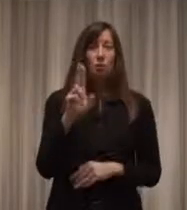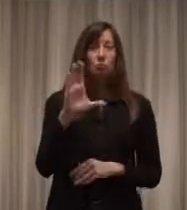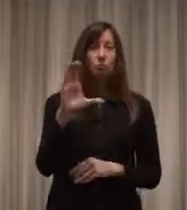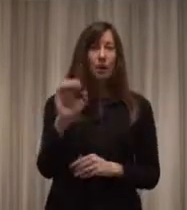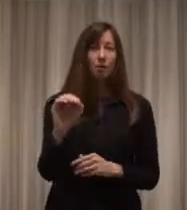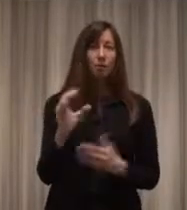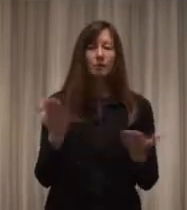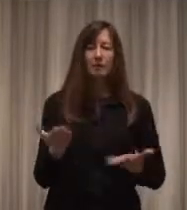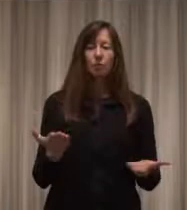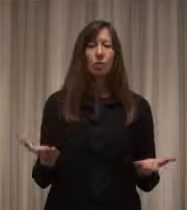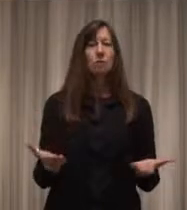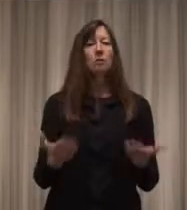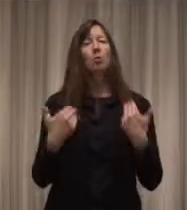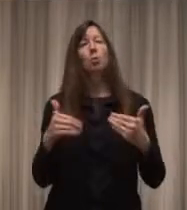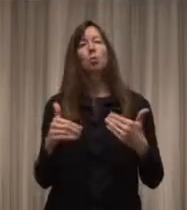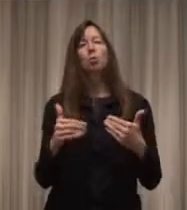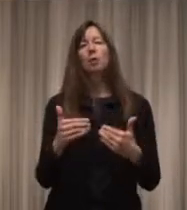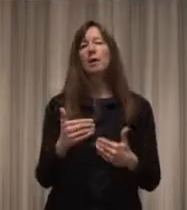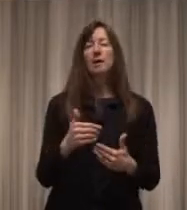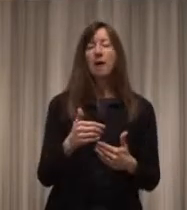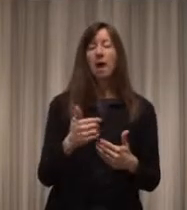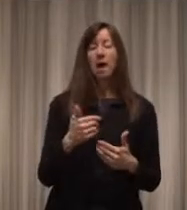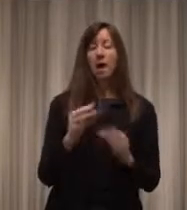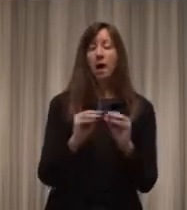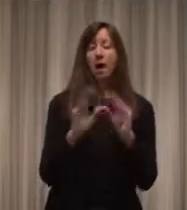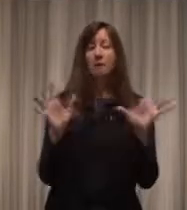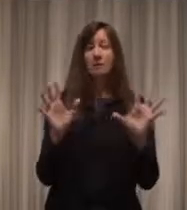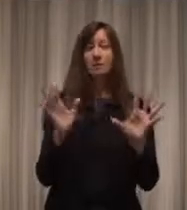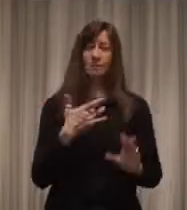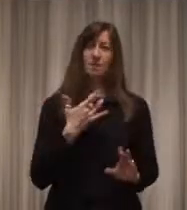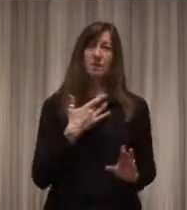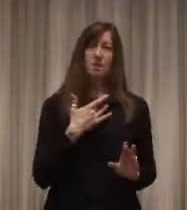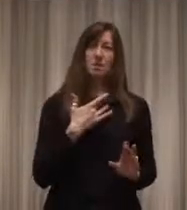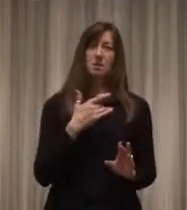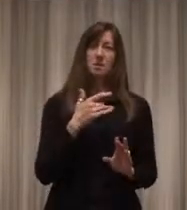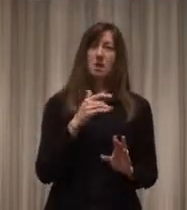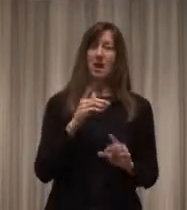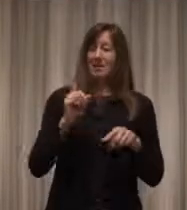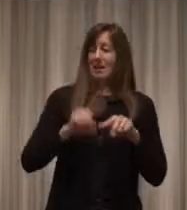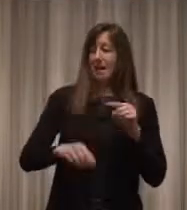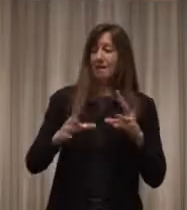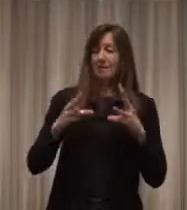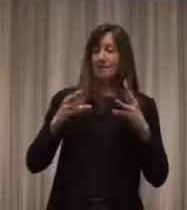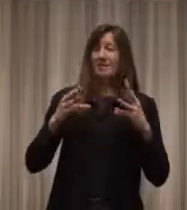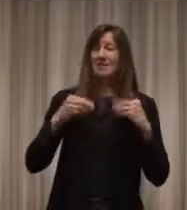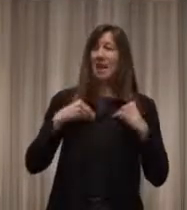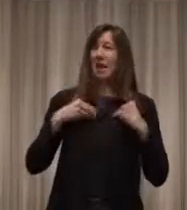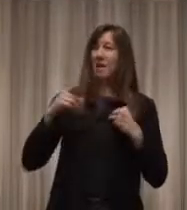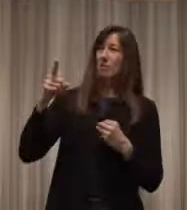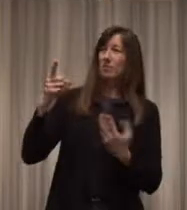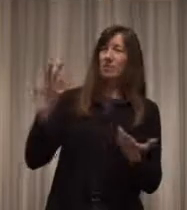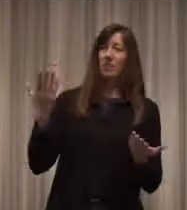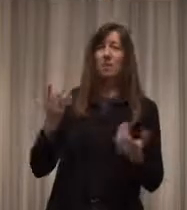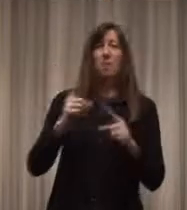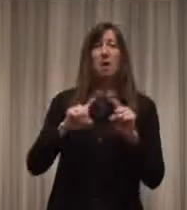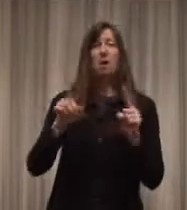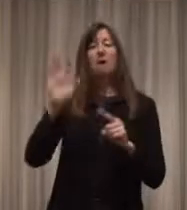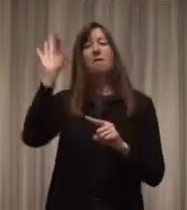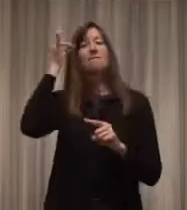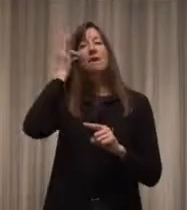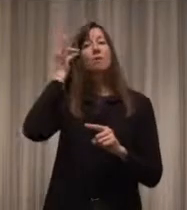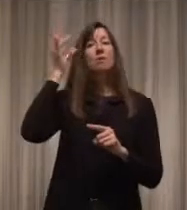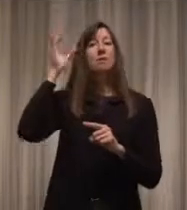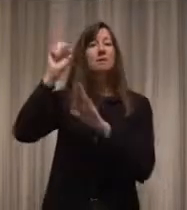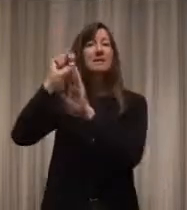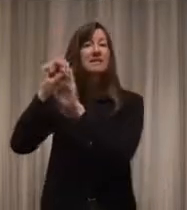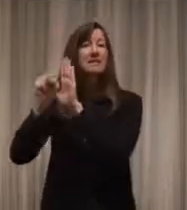is obviously not acceptable. And here, at the county, I'll tell you what we're doing, but at the state and federal level, they are doing everything they can to